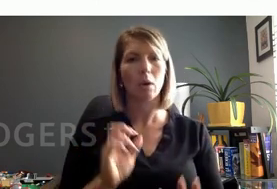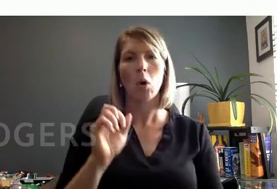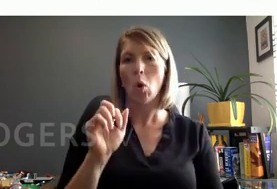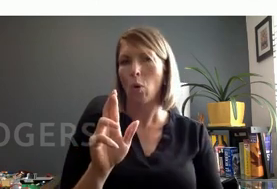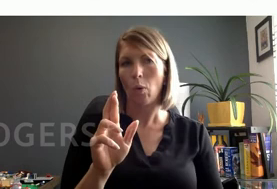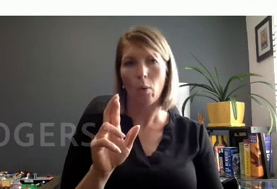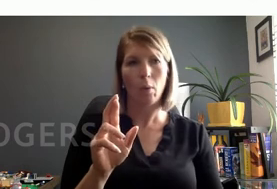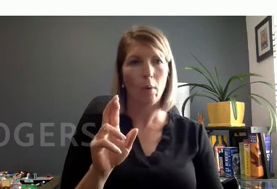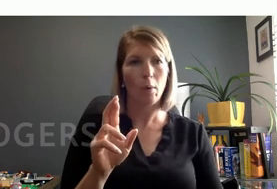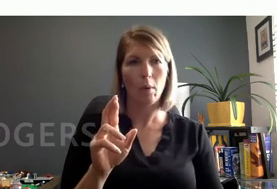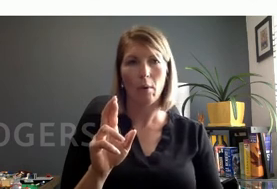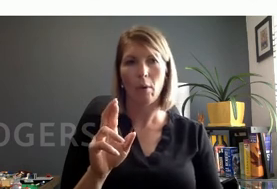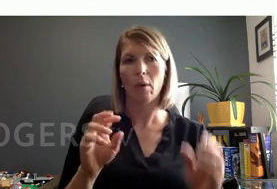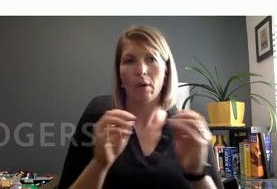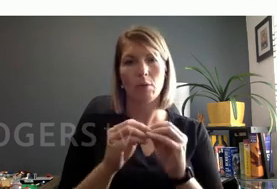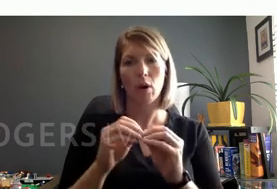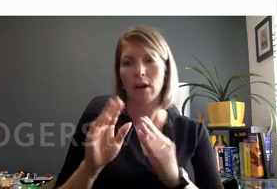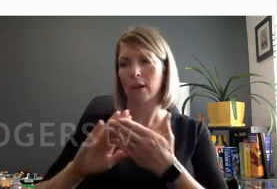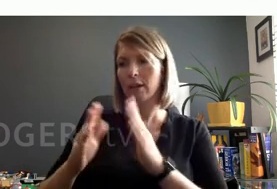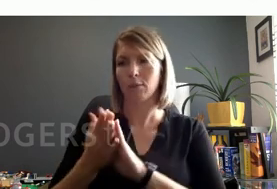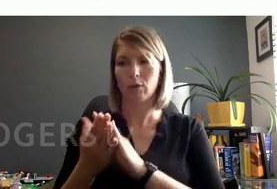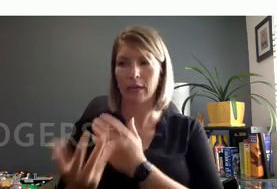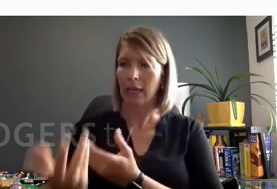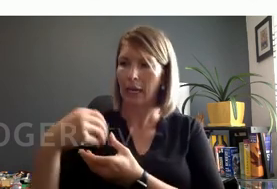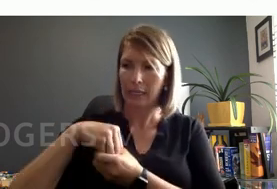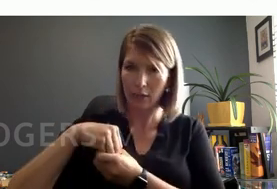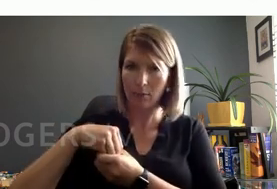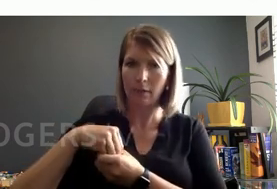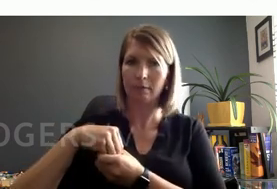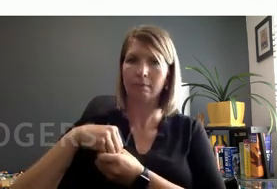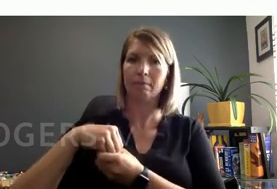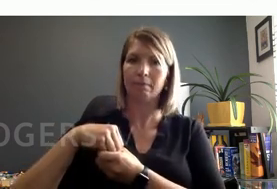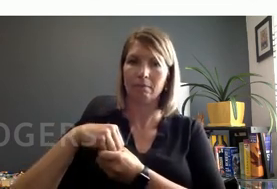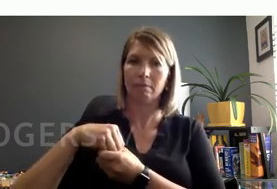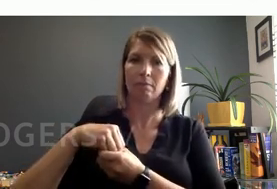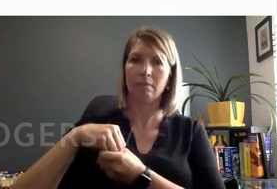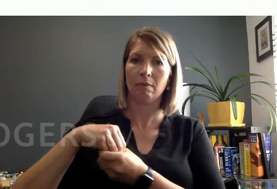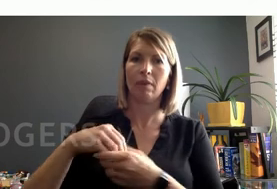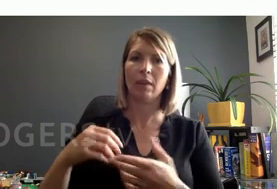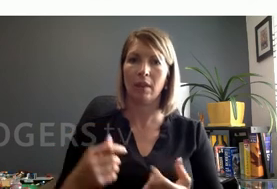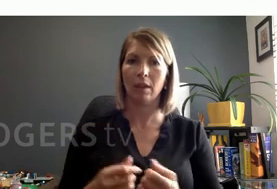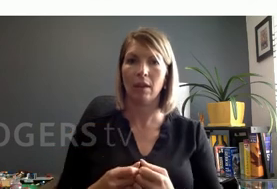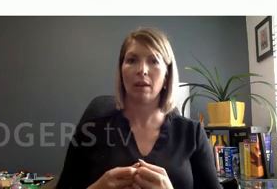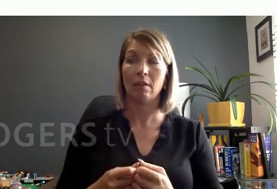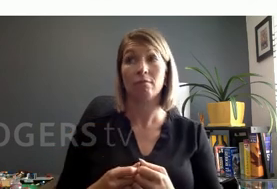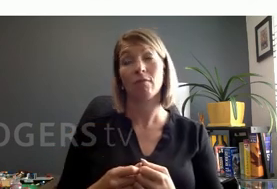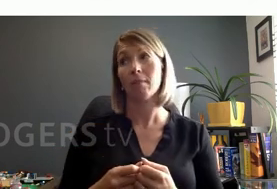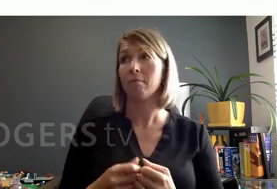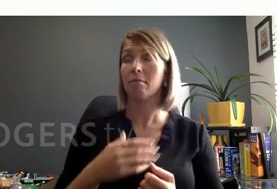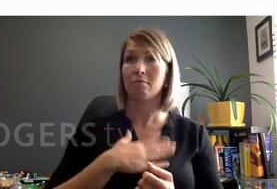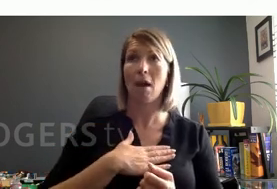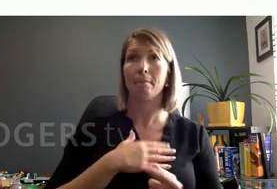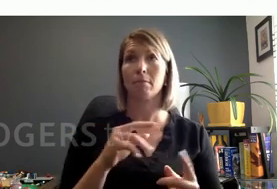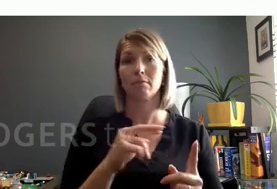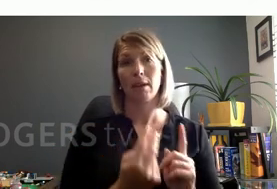the more community engagement and so on. You know, this is actually from employee perspective, I think it's more voluntary,